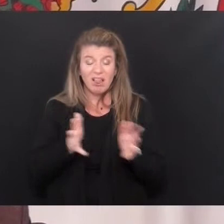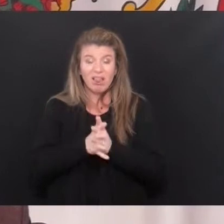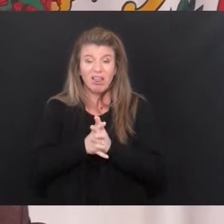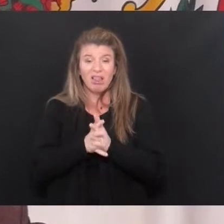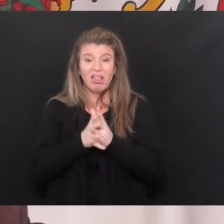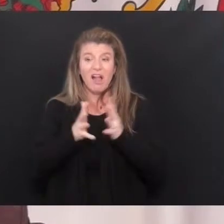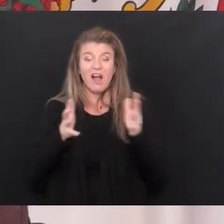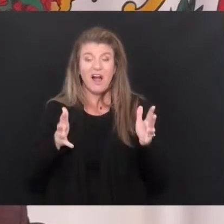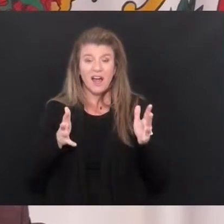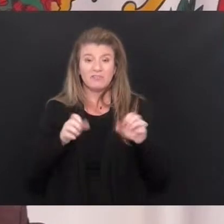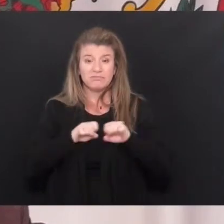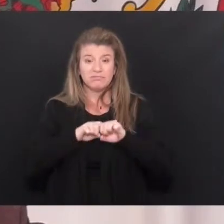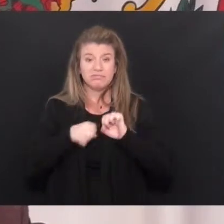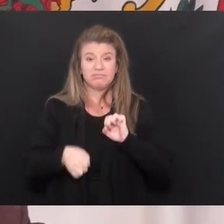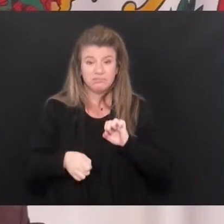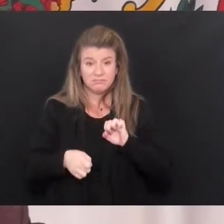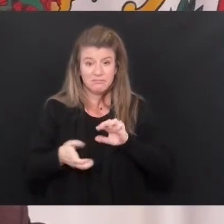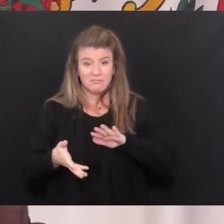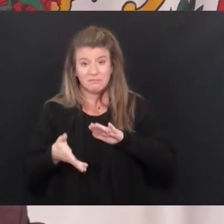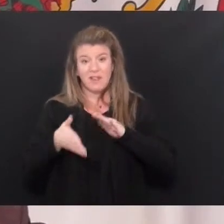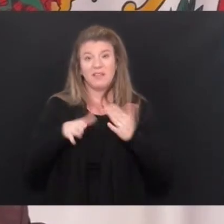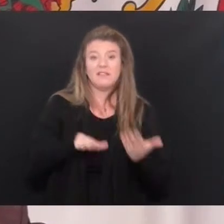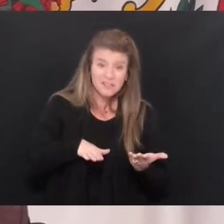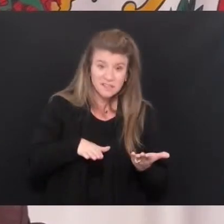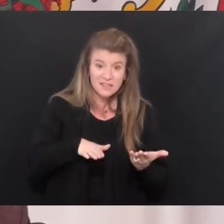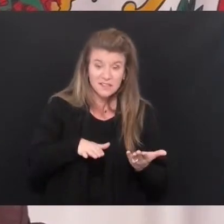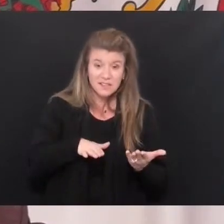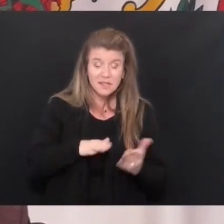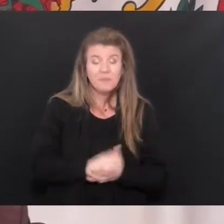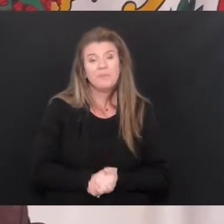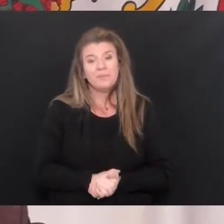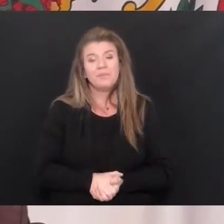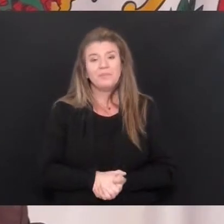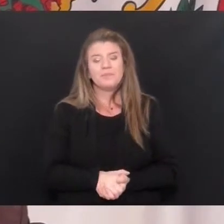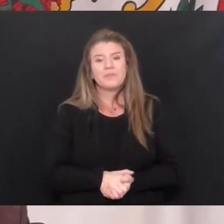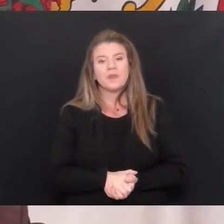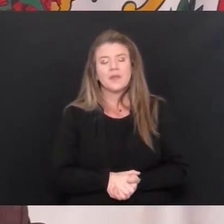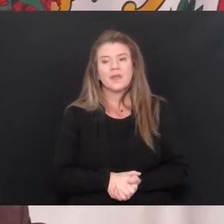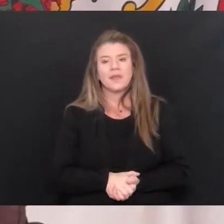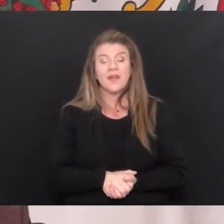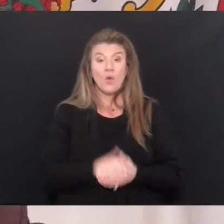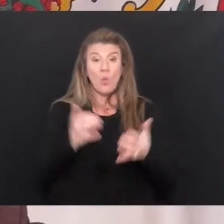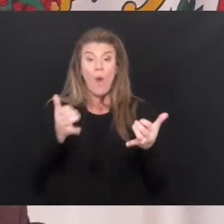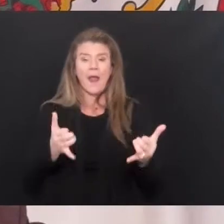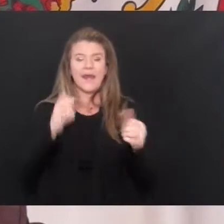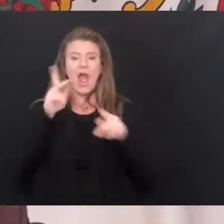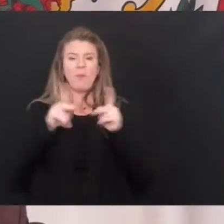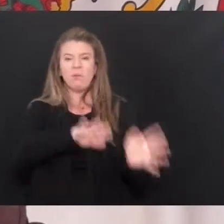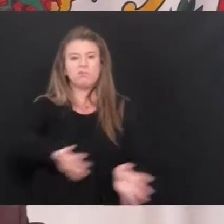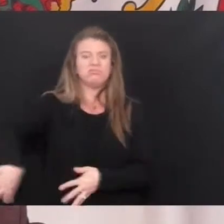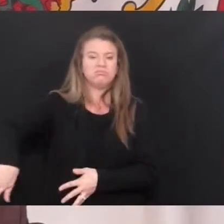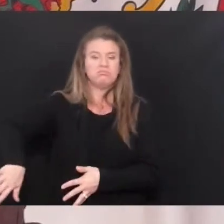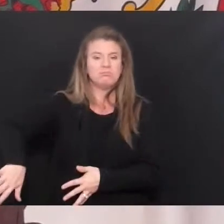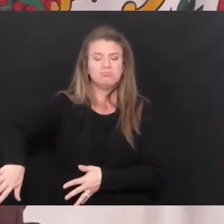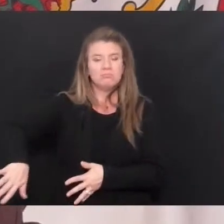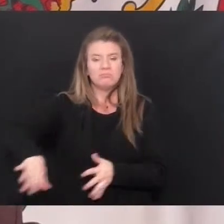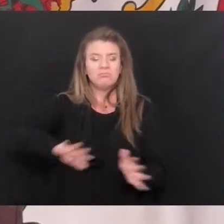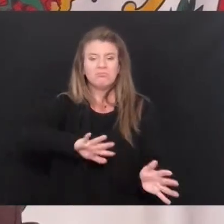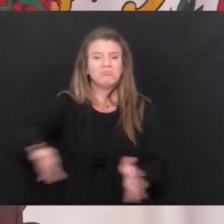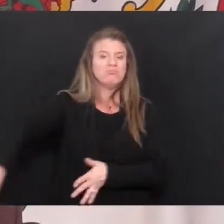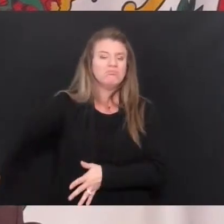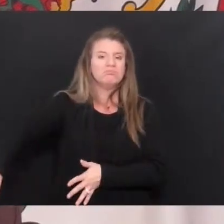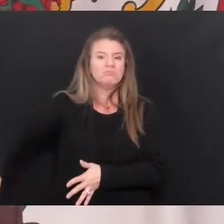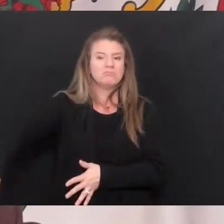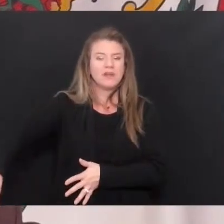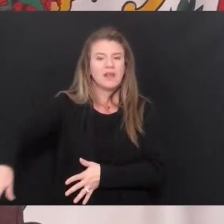of people die. Now, people kind of brush that off right now in a lot of ways, and